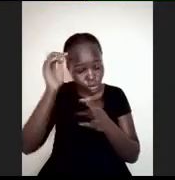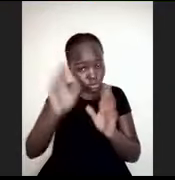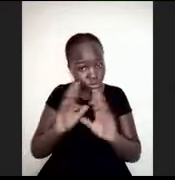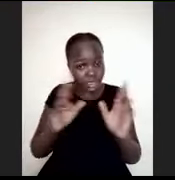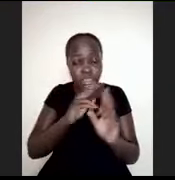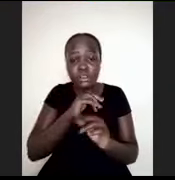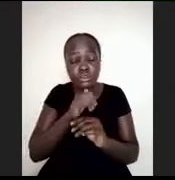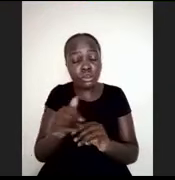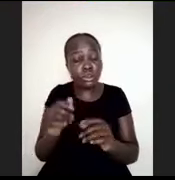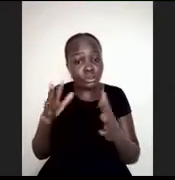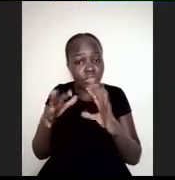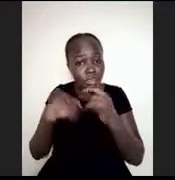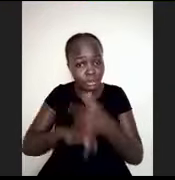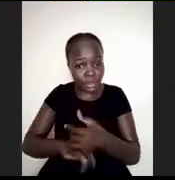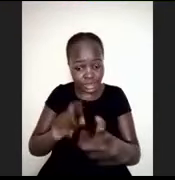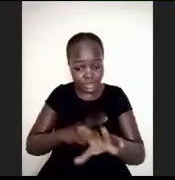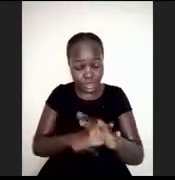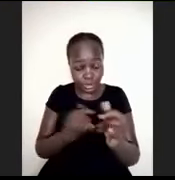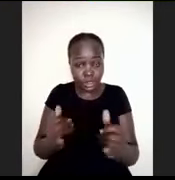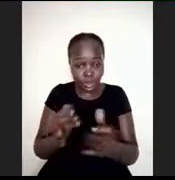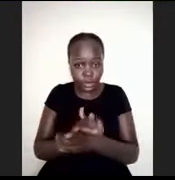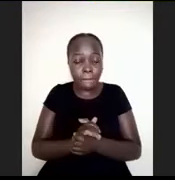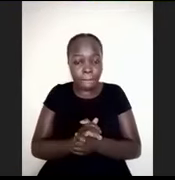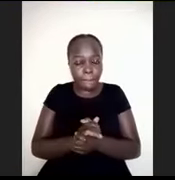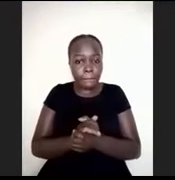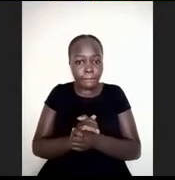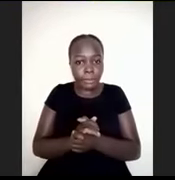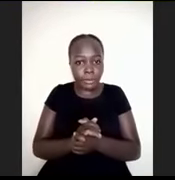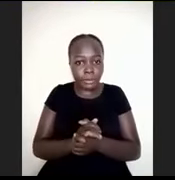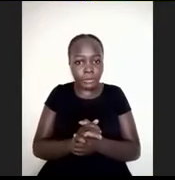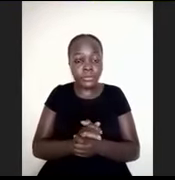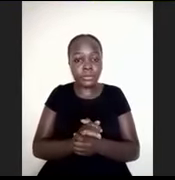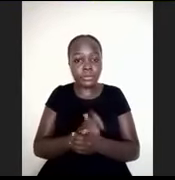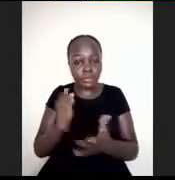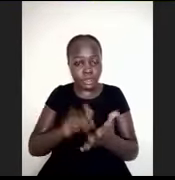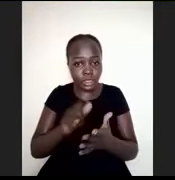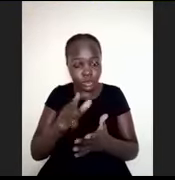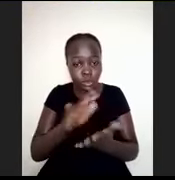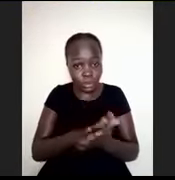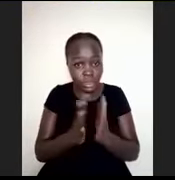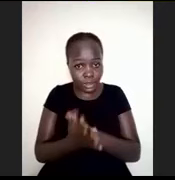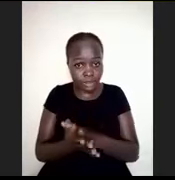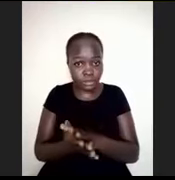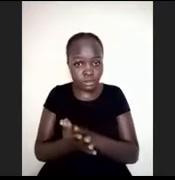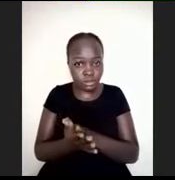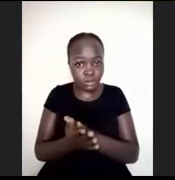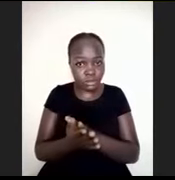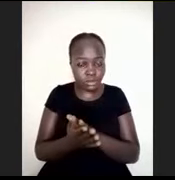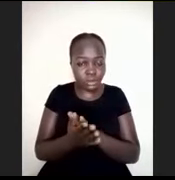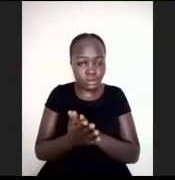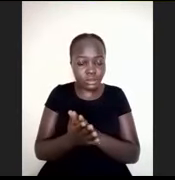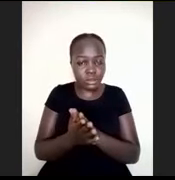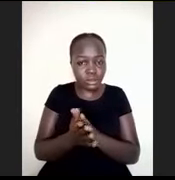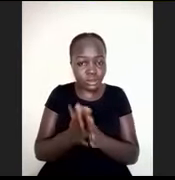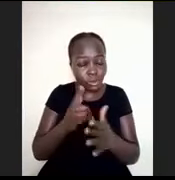married at this time, okay? Then again, now you become, what if you become a young